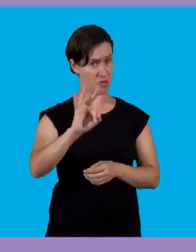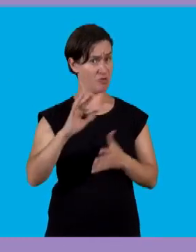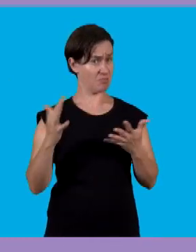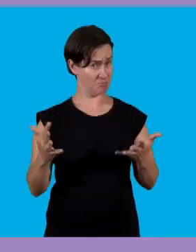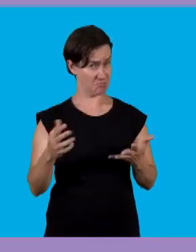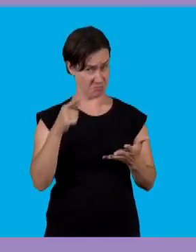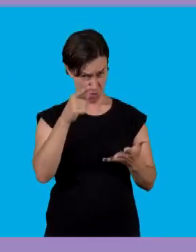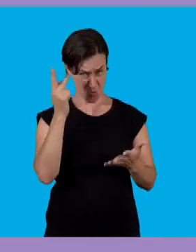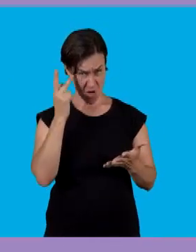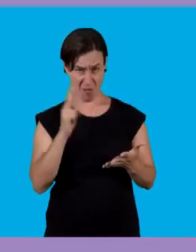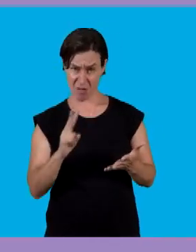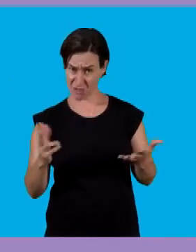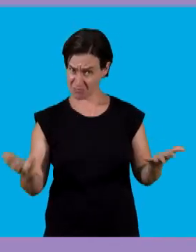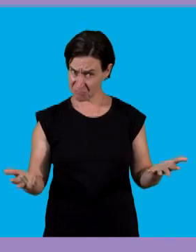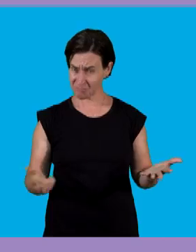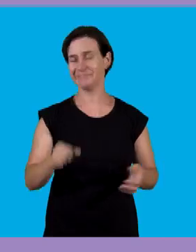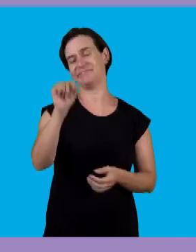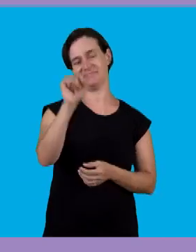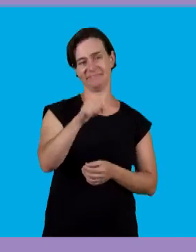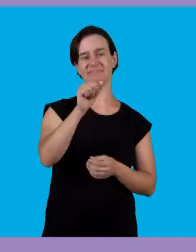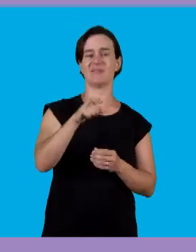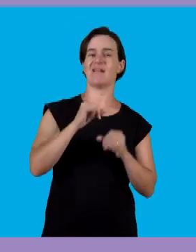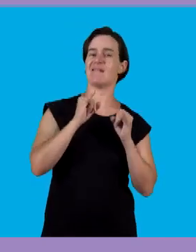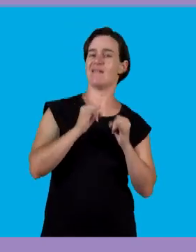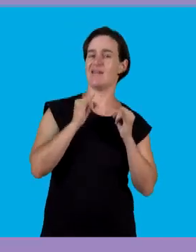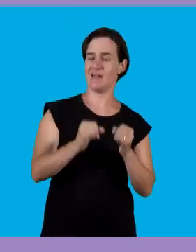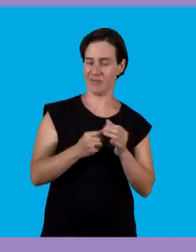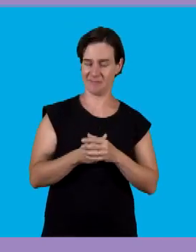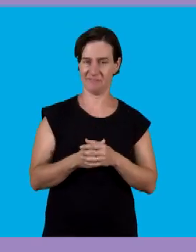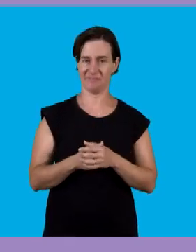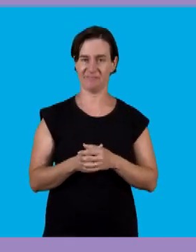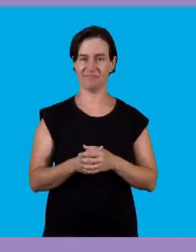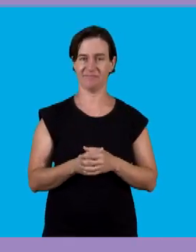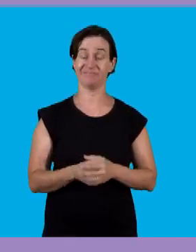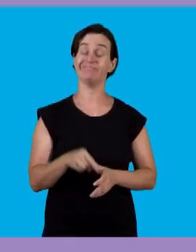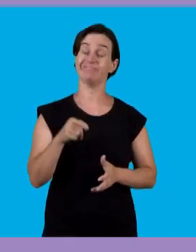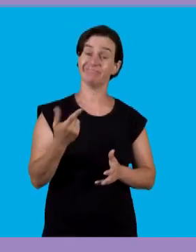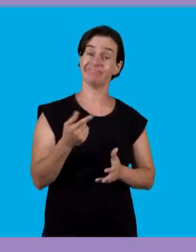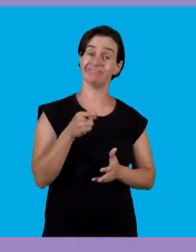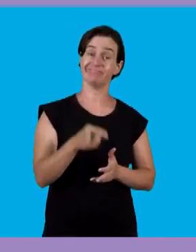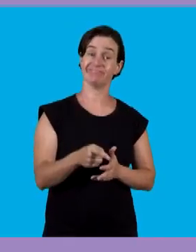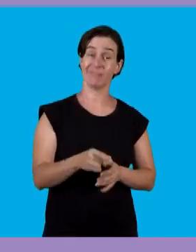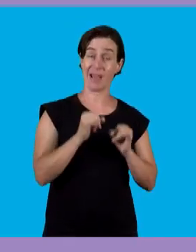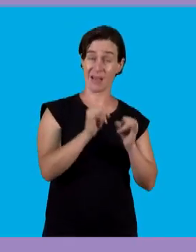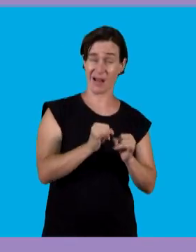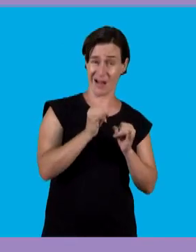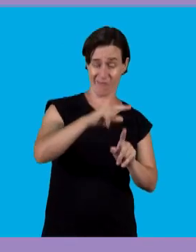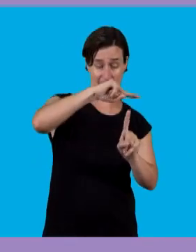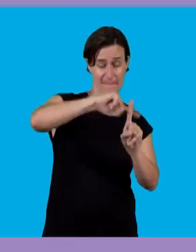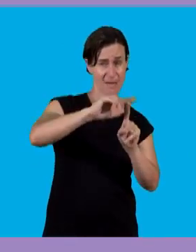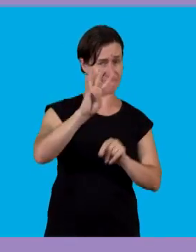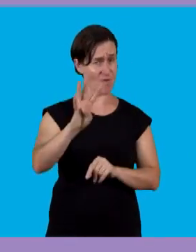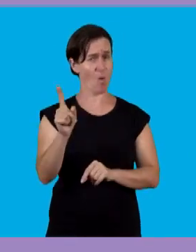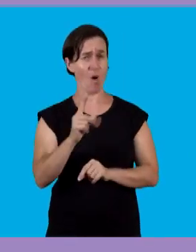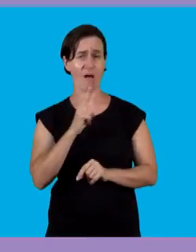3? Do you know what that is? Yes, it is a 11. And of course, when we add